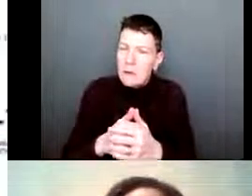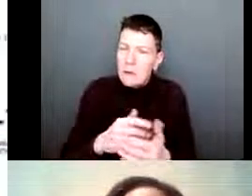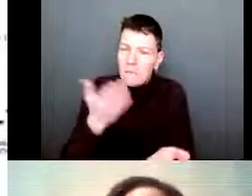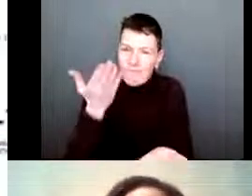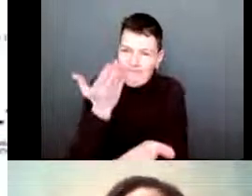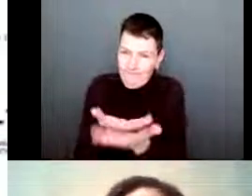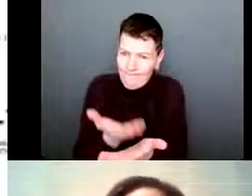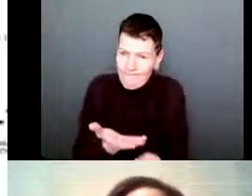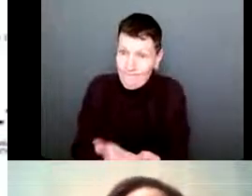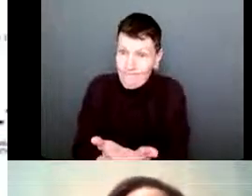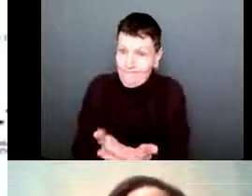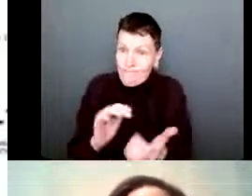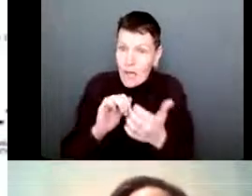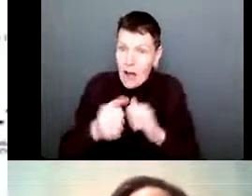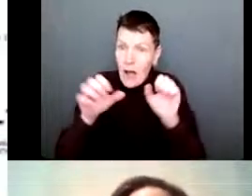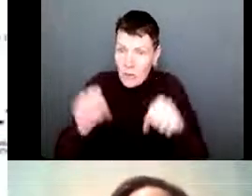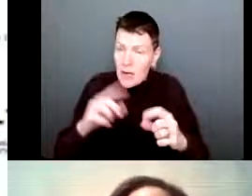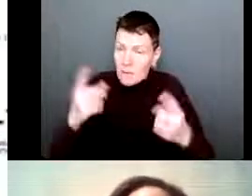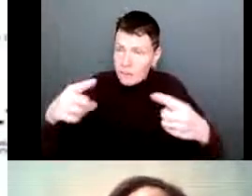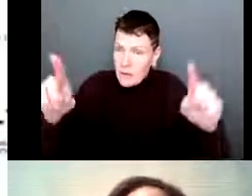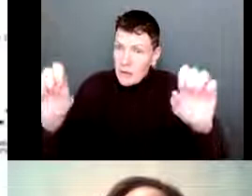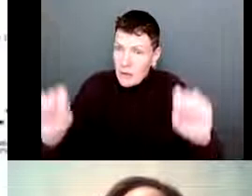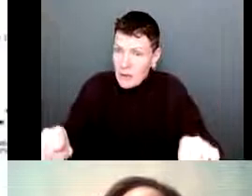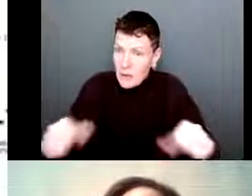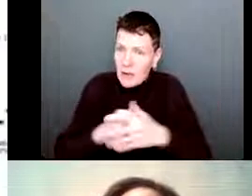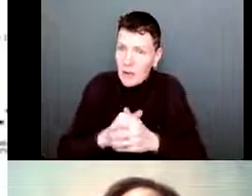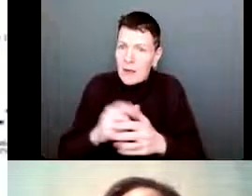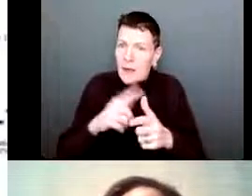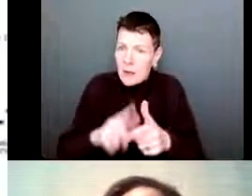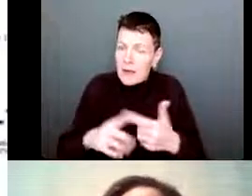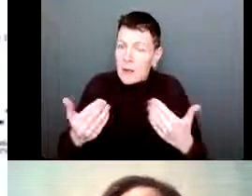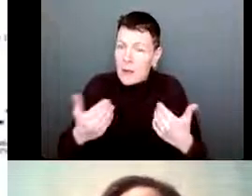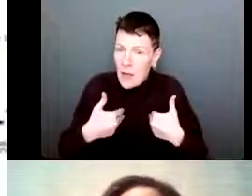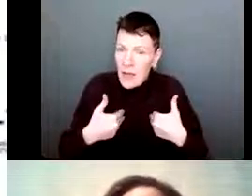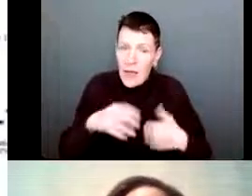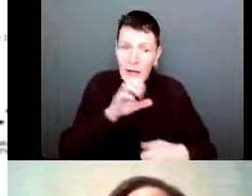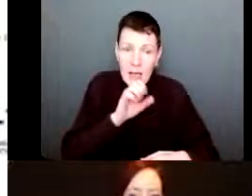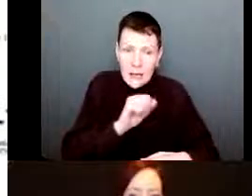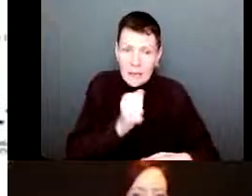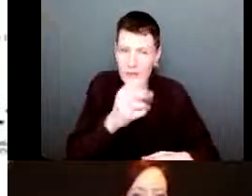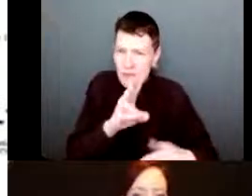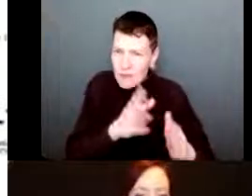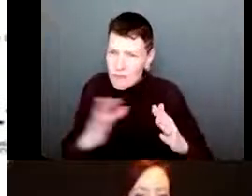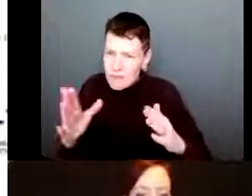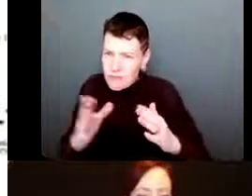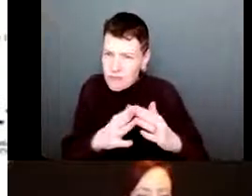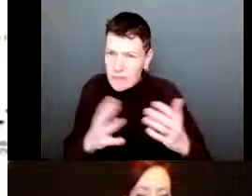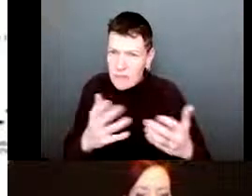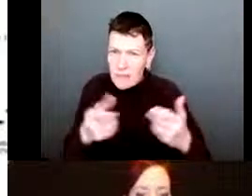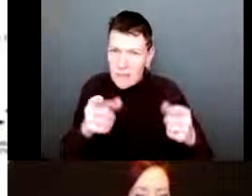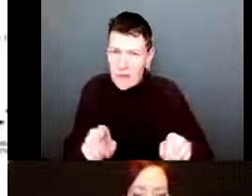evidence-based and how we could do this. And then we have the norm, the H817, which was landed